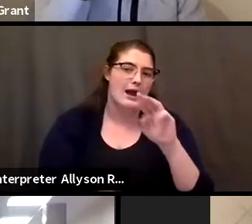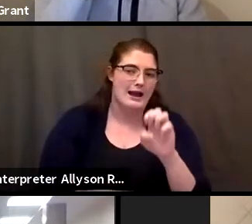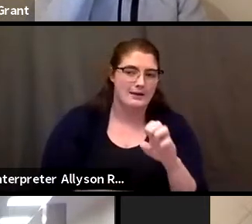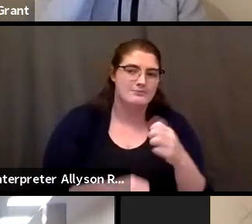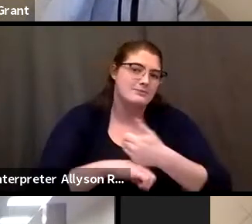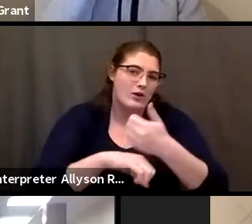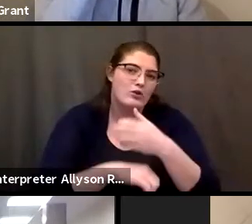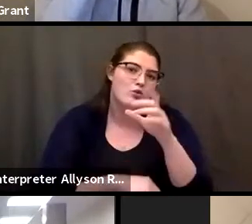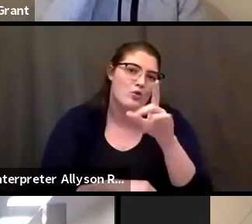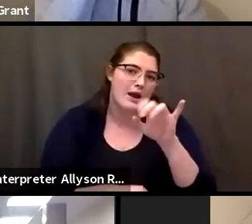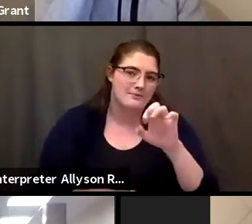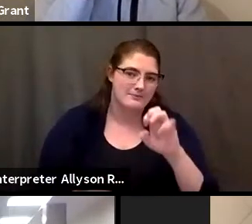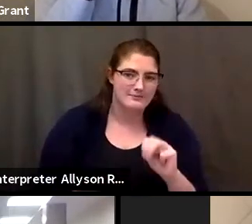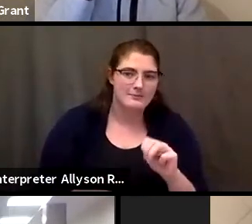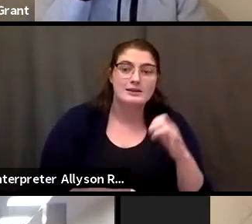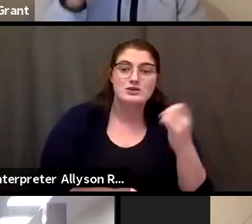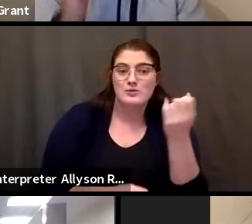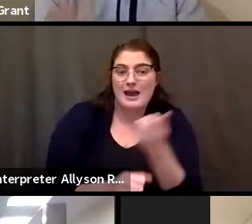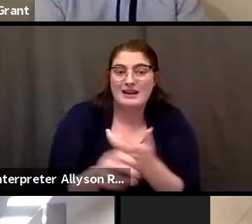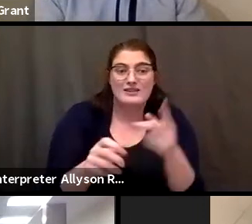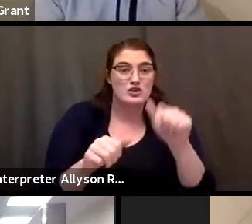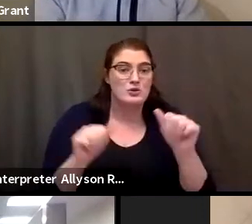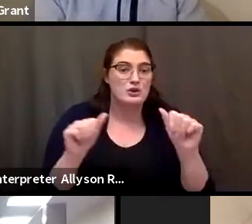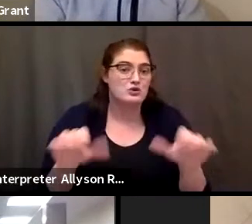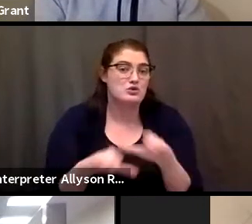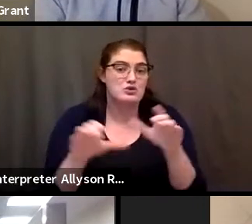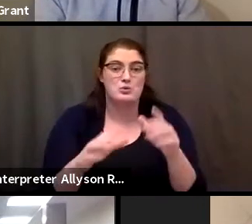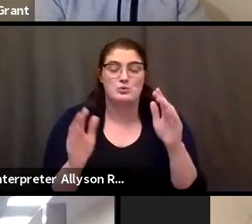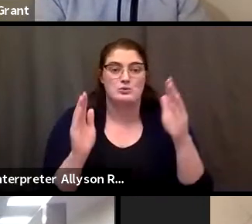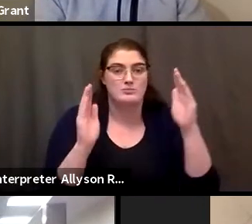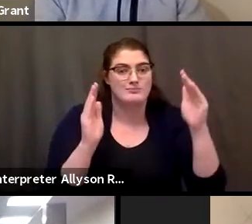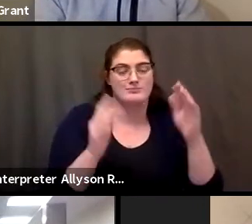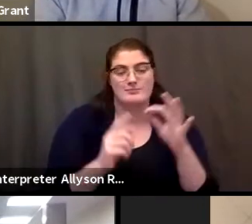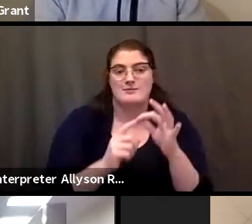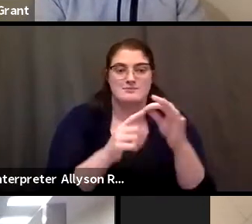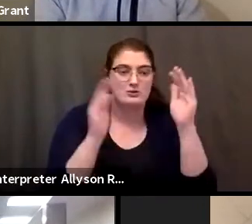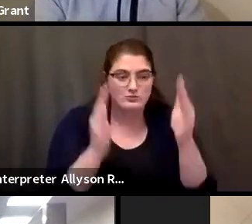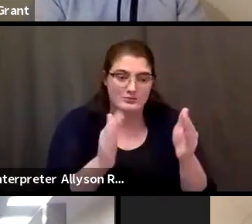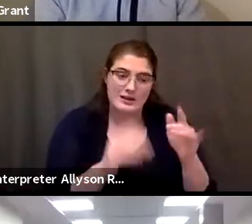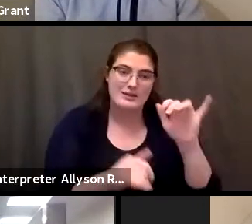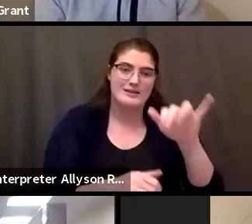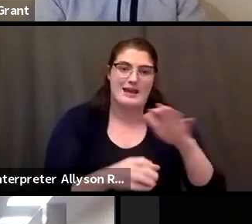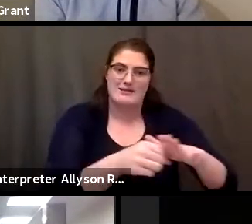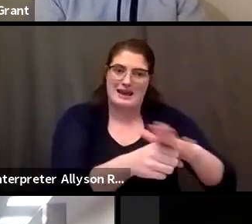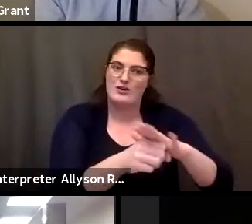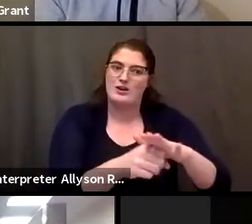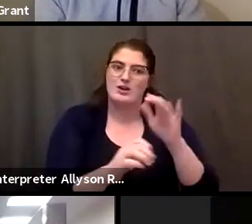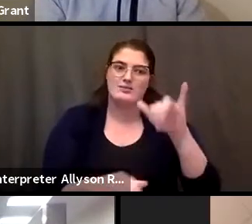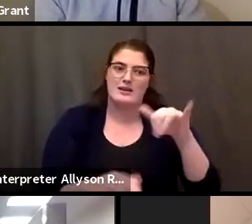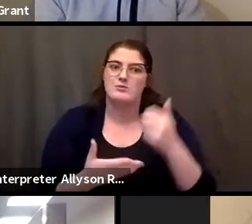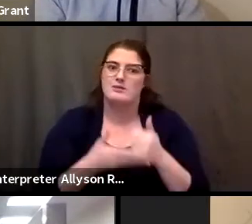attention, especially through the end of the year, would be very helpful.